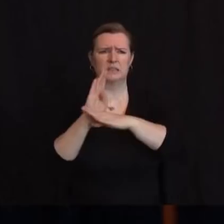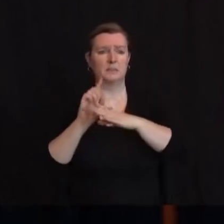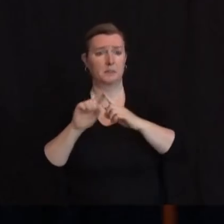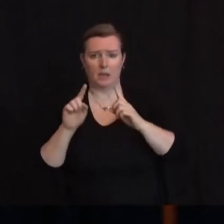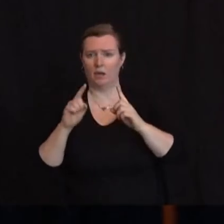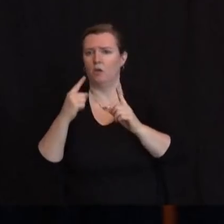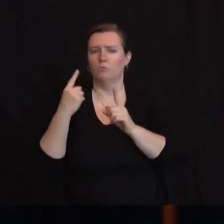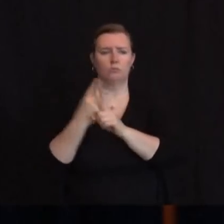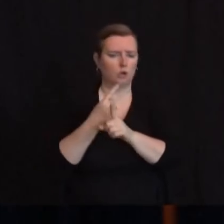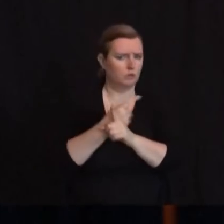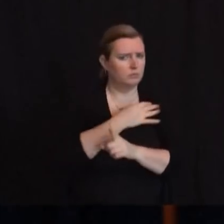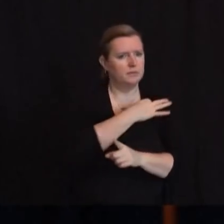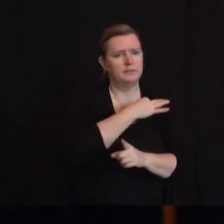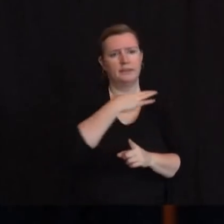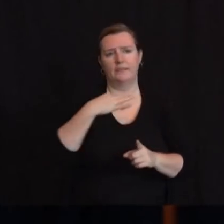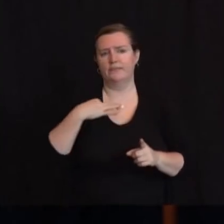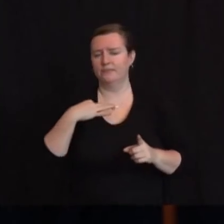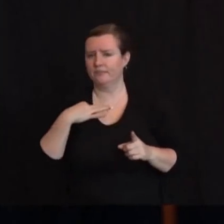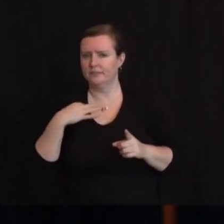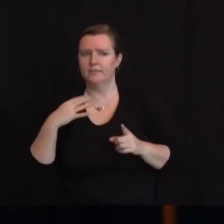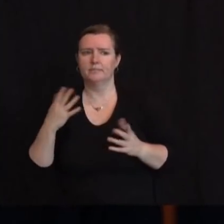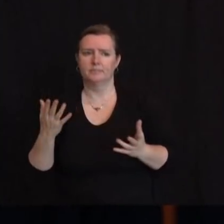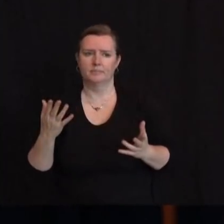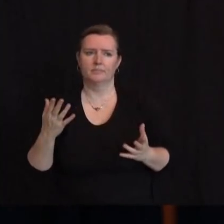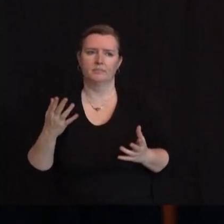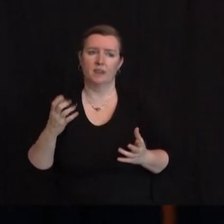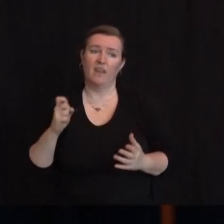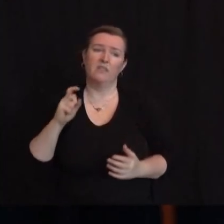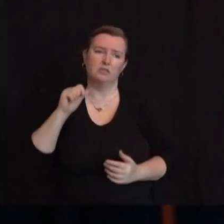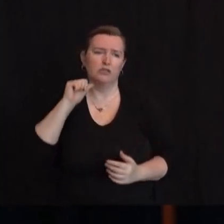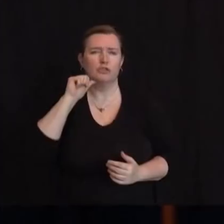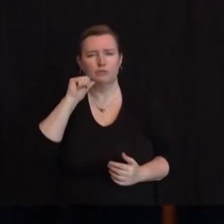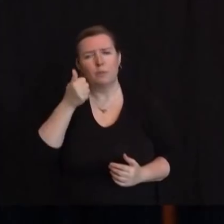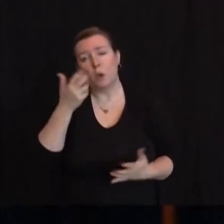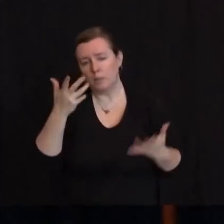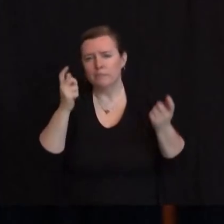And this will change tomorrow. How about